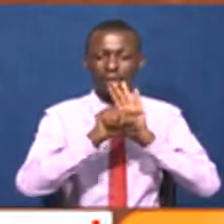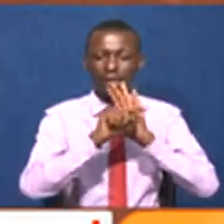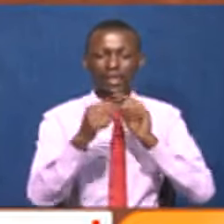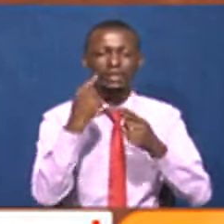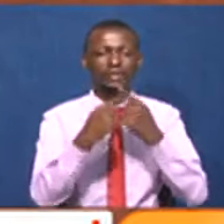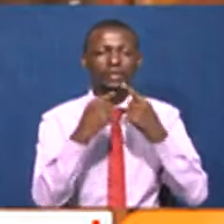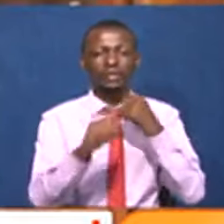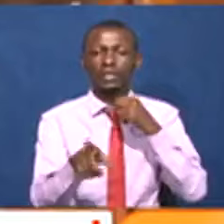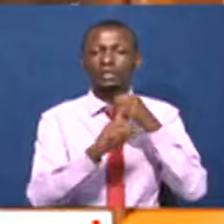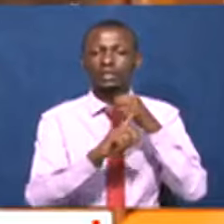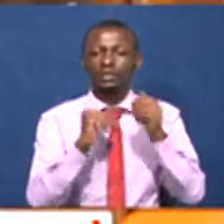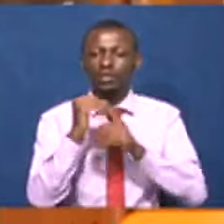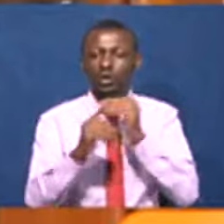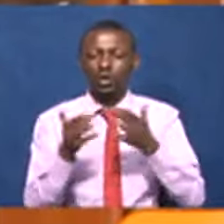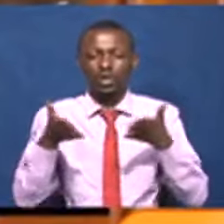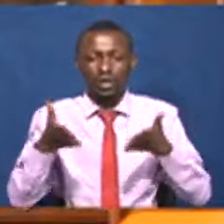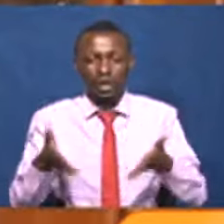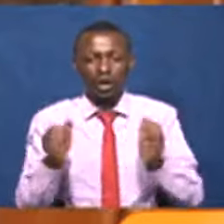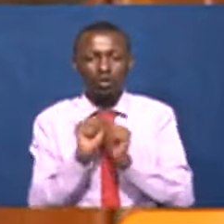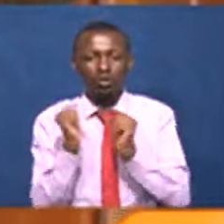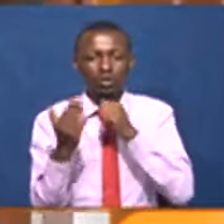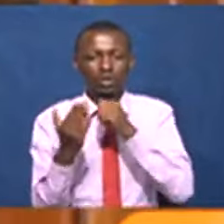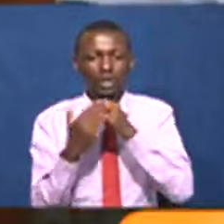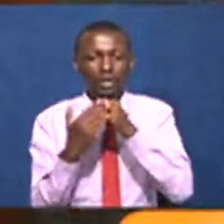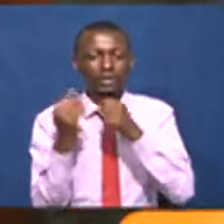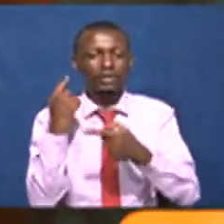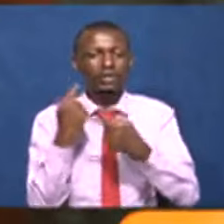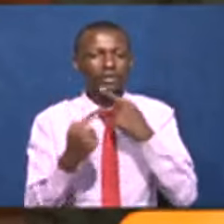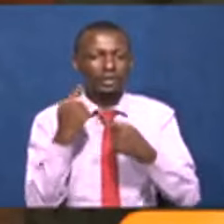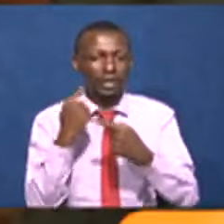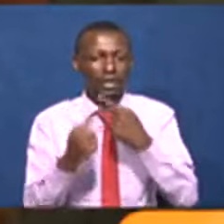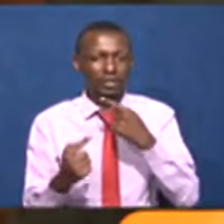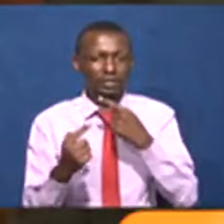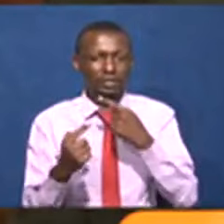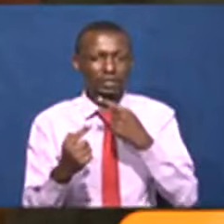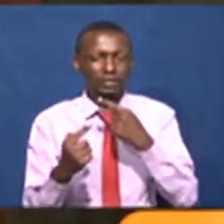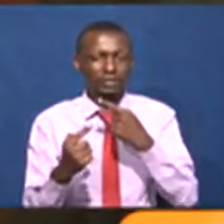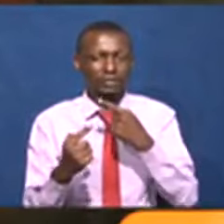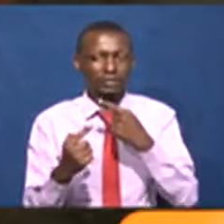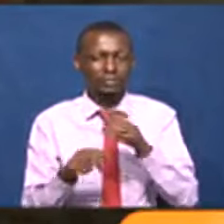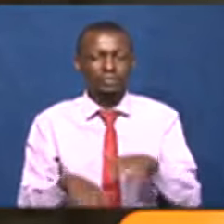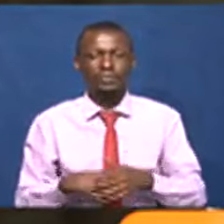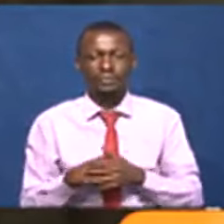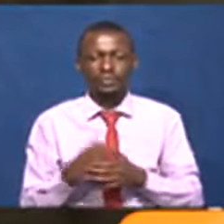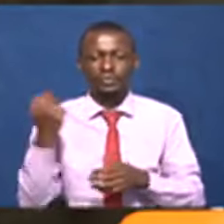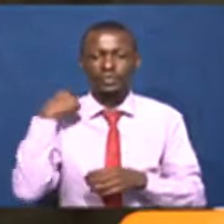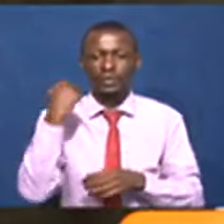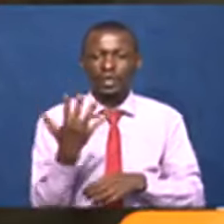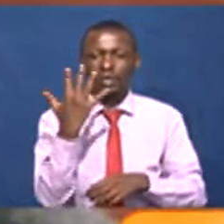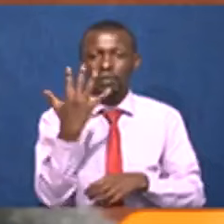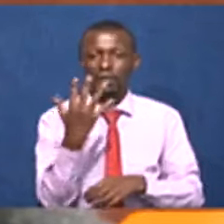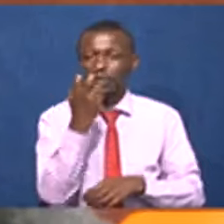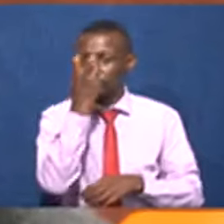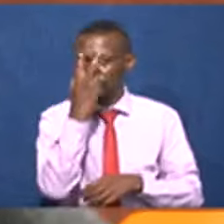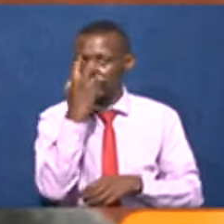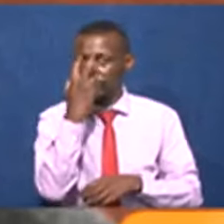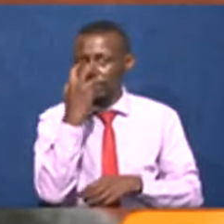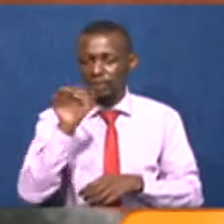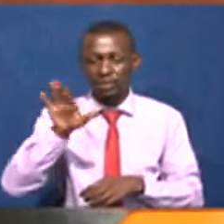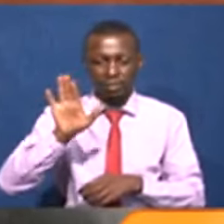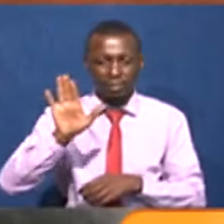years imprisonment. In respect to the accused number 5, she shall